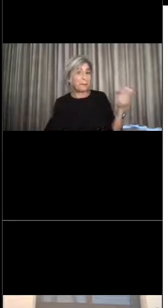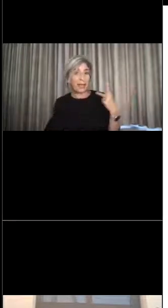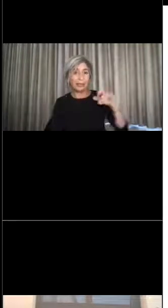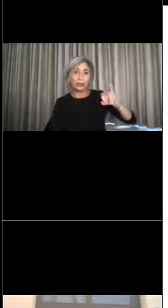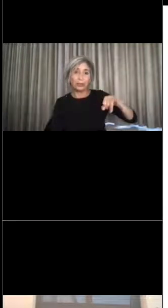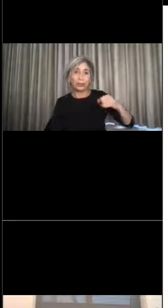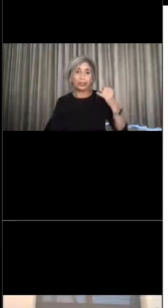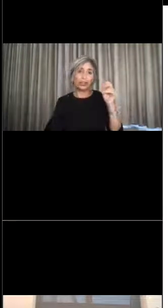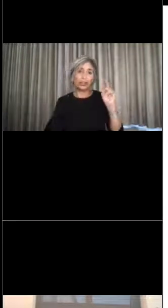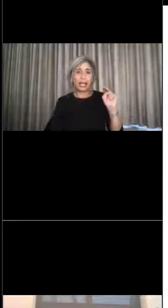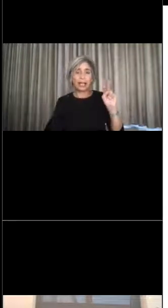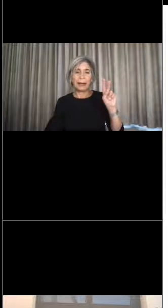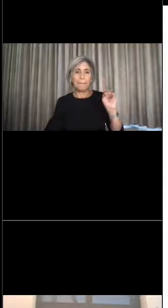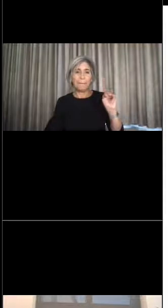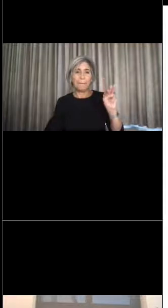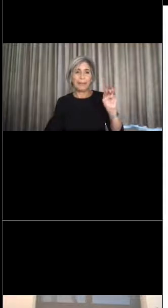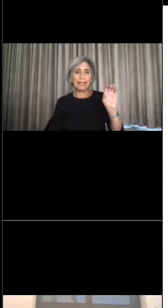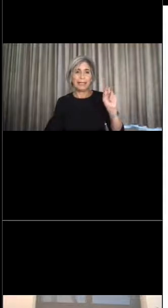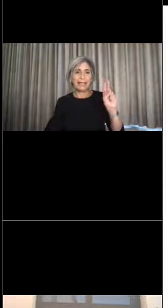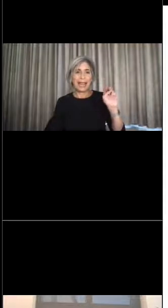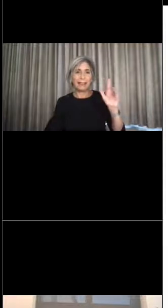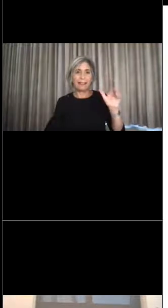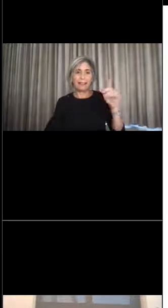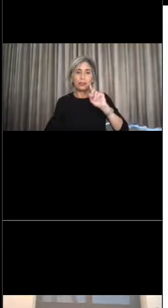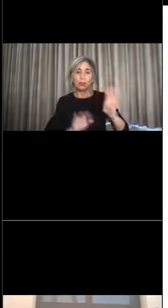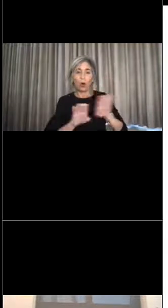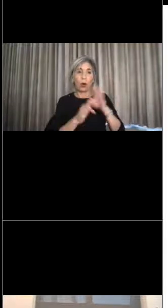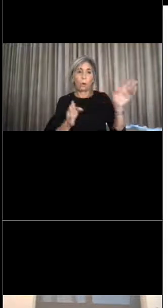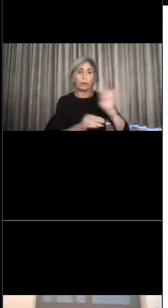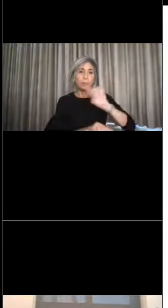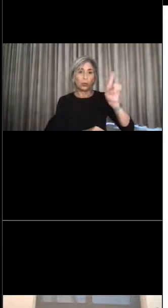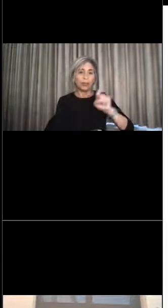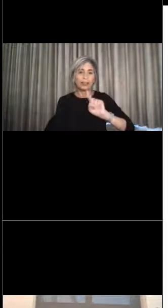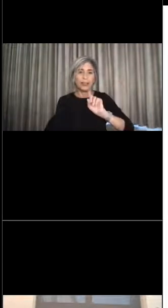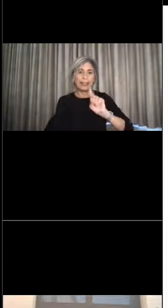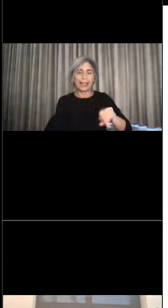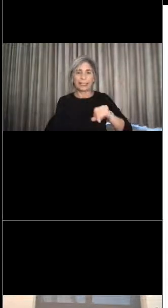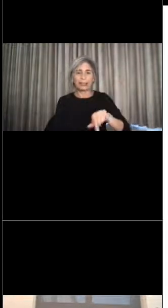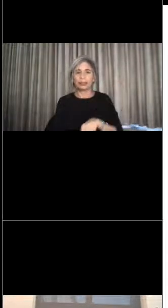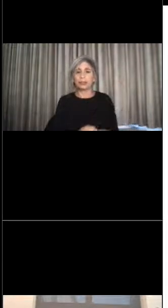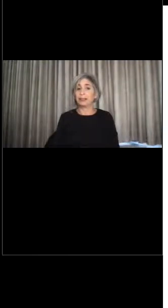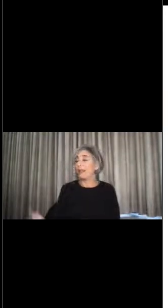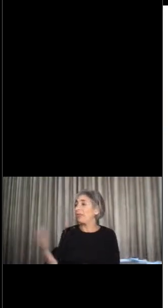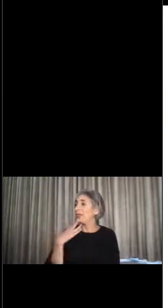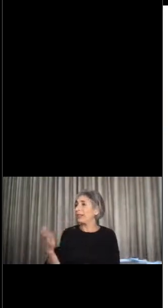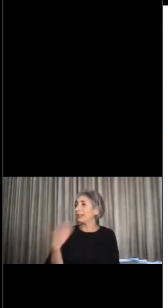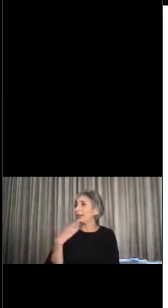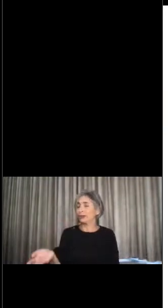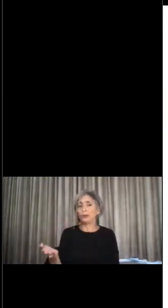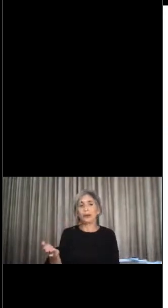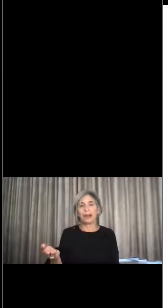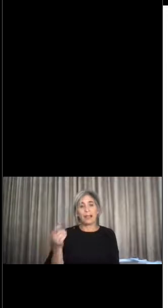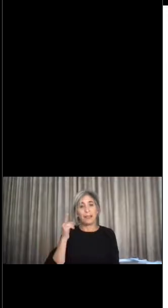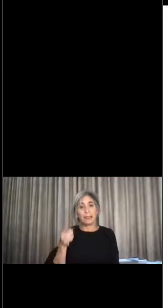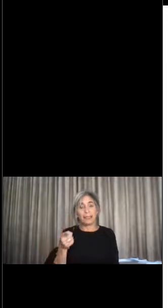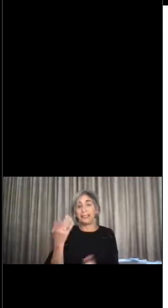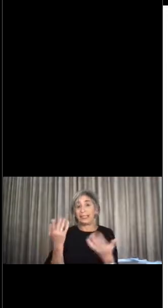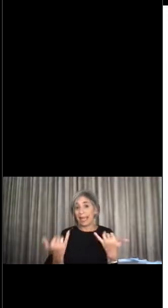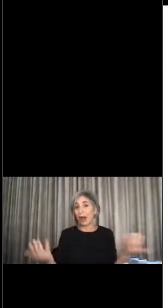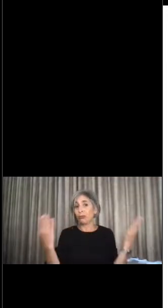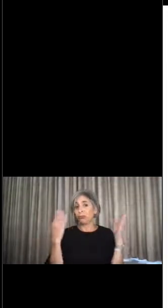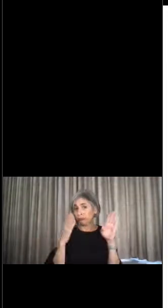McNally, who will open the Q&A session. Thank you, Chelsea. As Chelsea mentioned, this brings us to our question